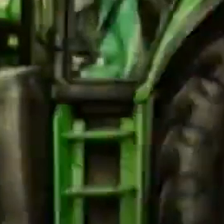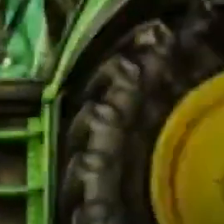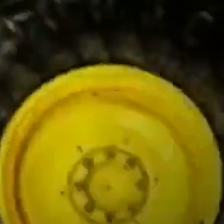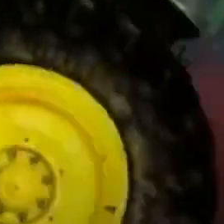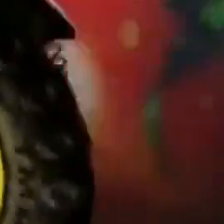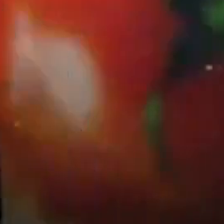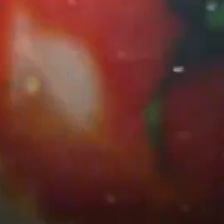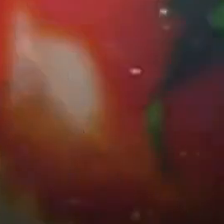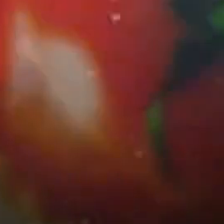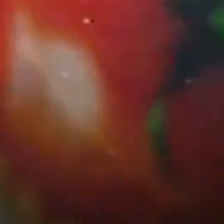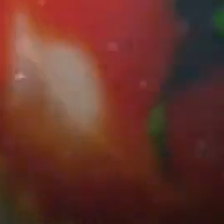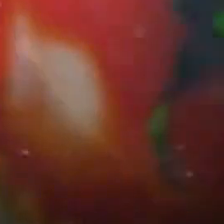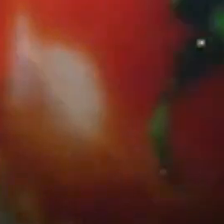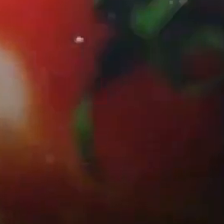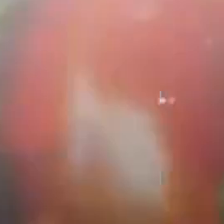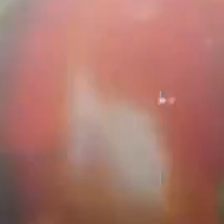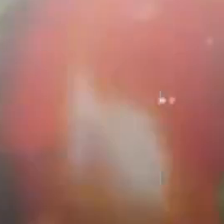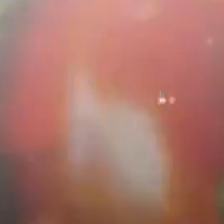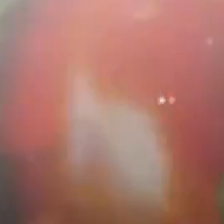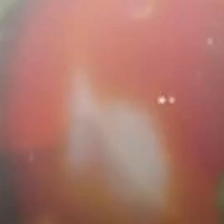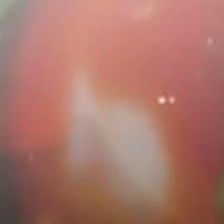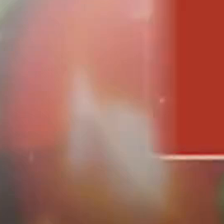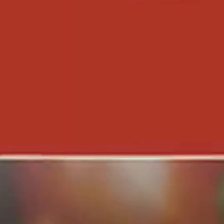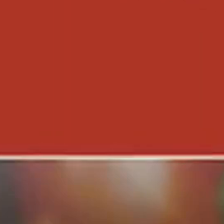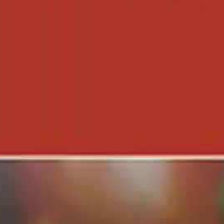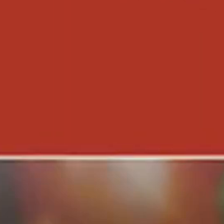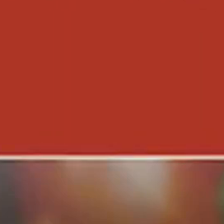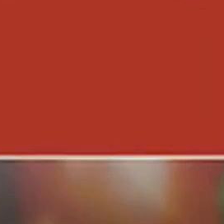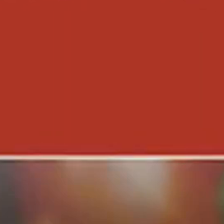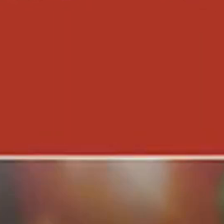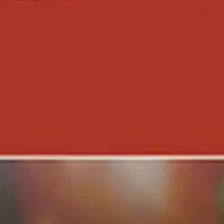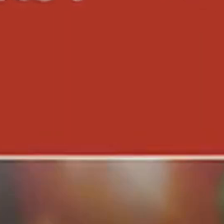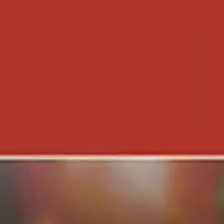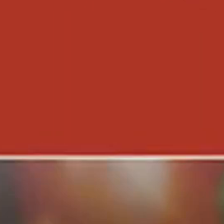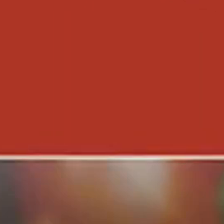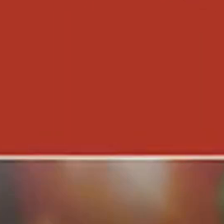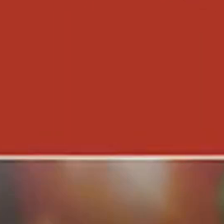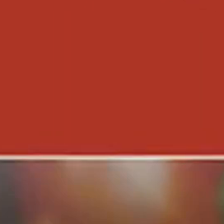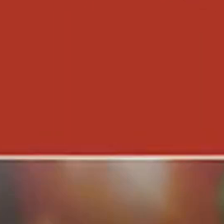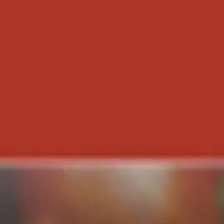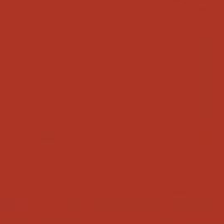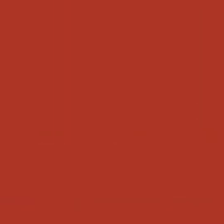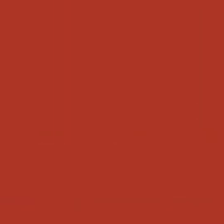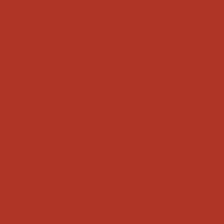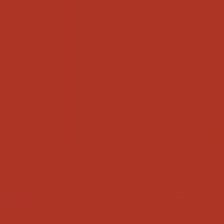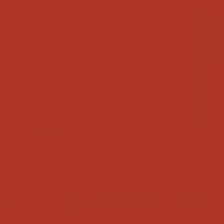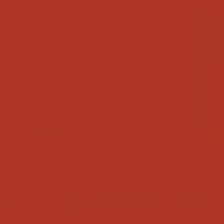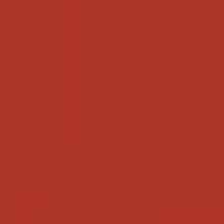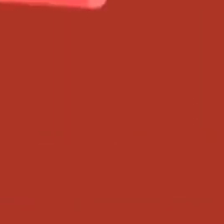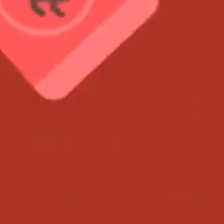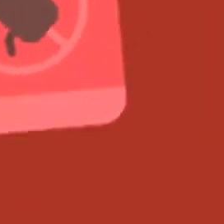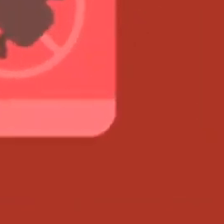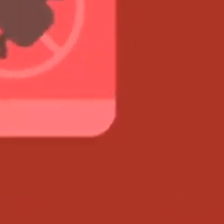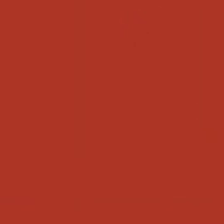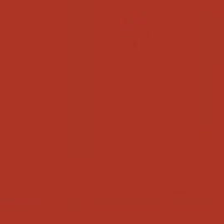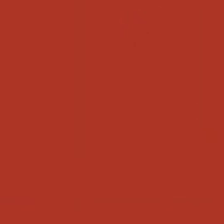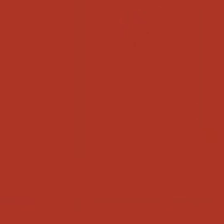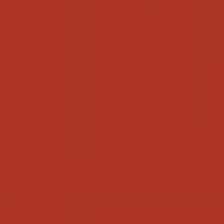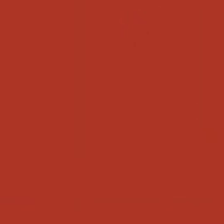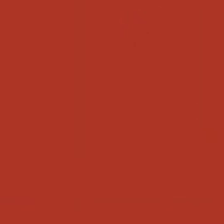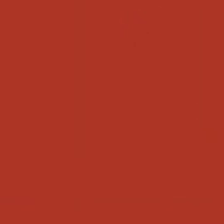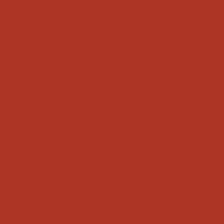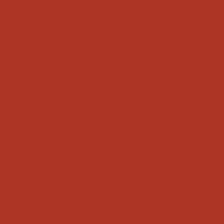Smart Farm, brought to you by Equity. Need to purchase farm inputs like certified seeds, fertilizers, or